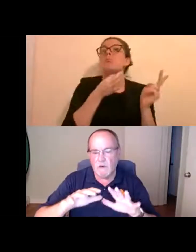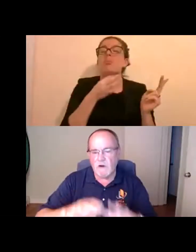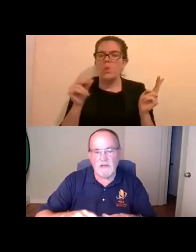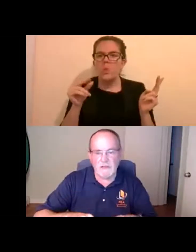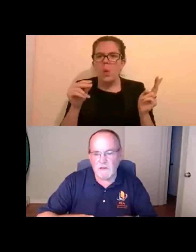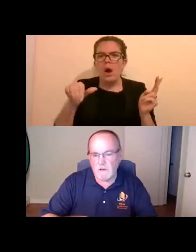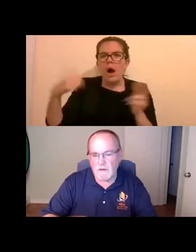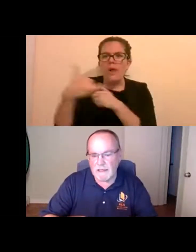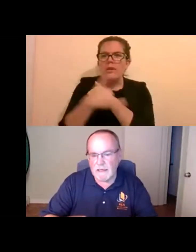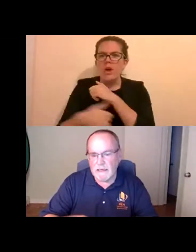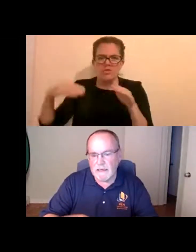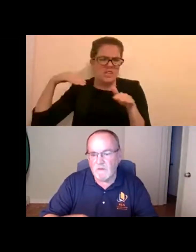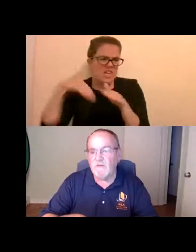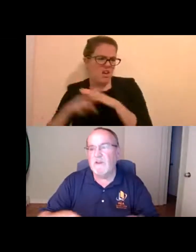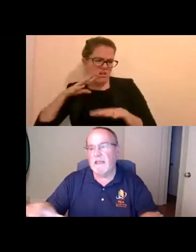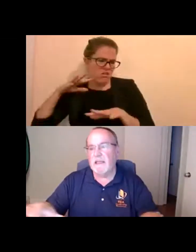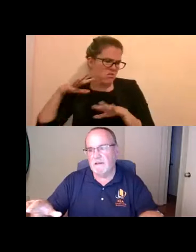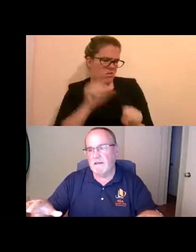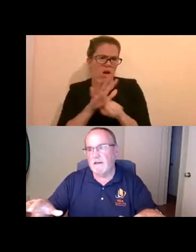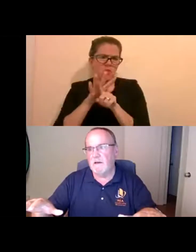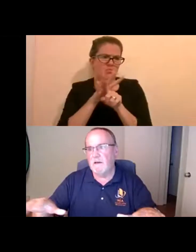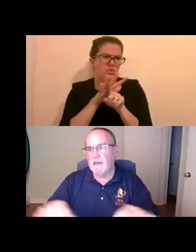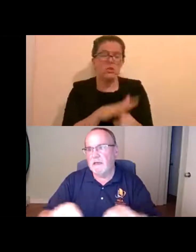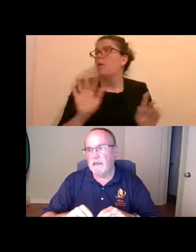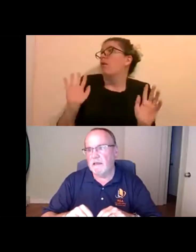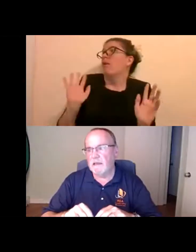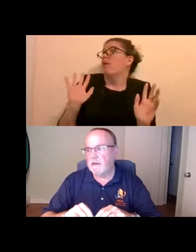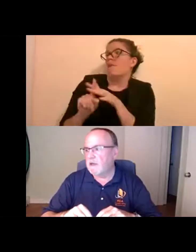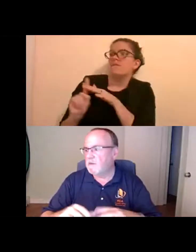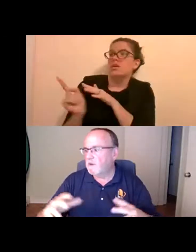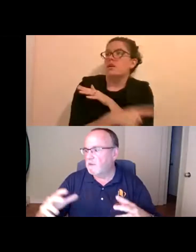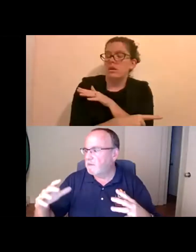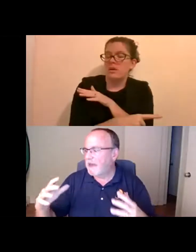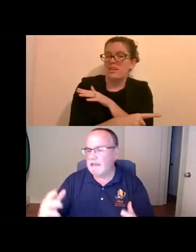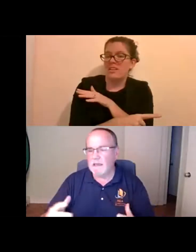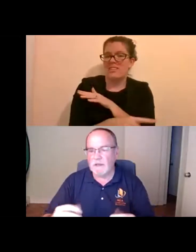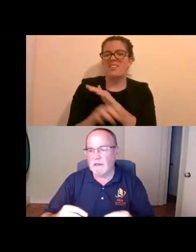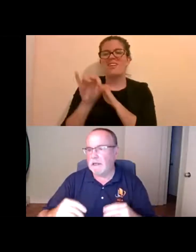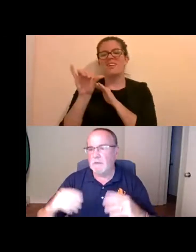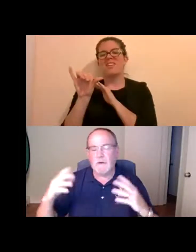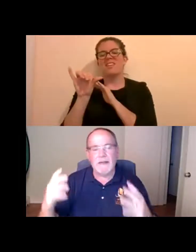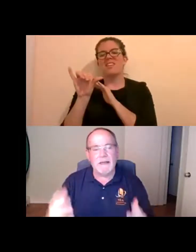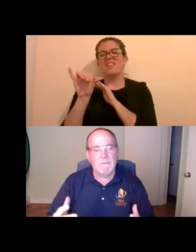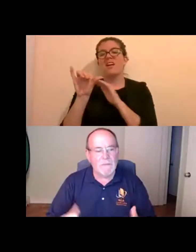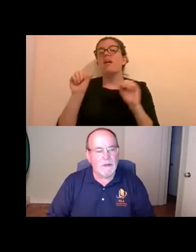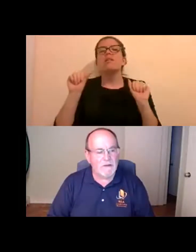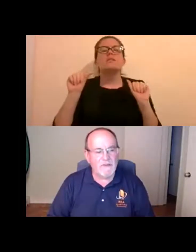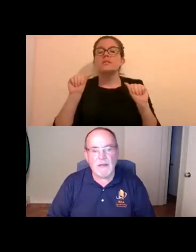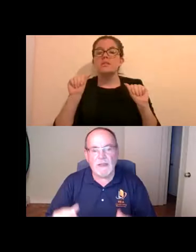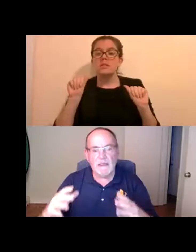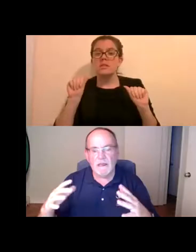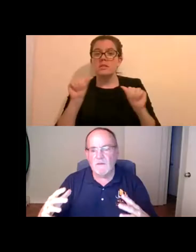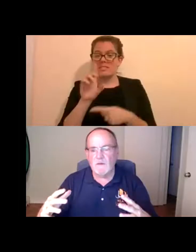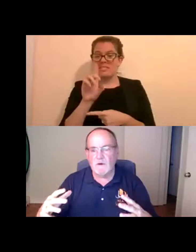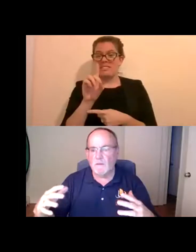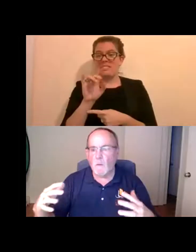has marginalized you, and you flee, you know. And it comes from a pandemic, it comes from a